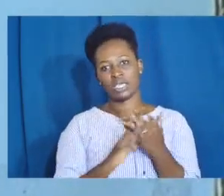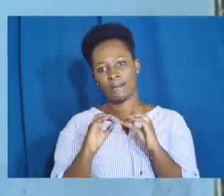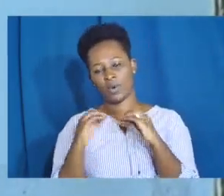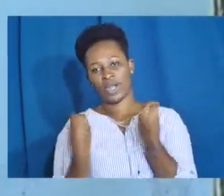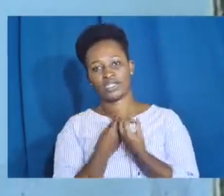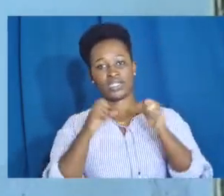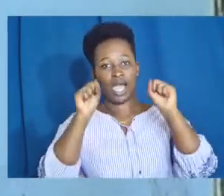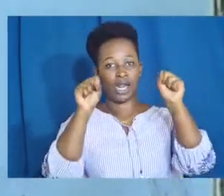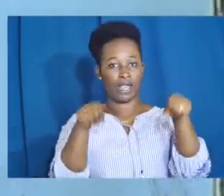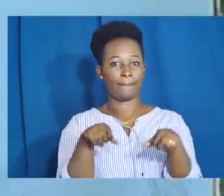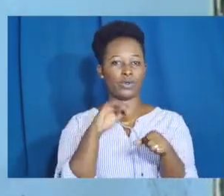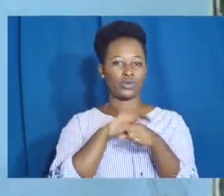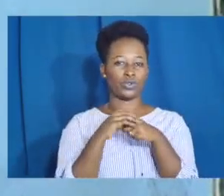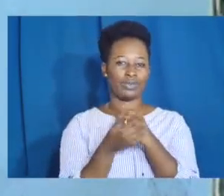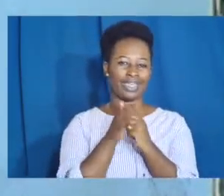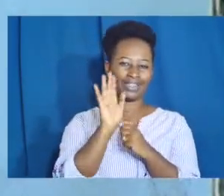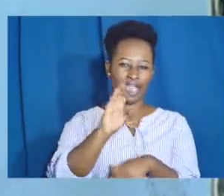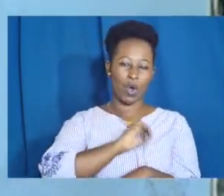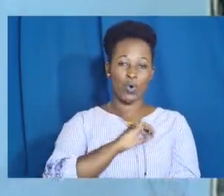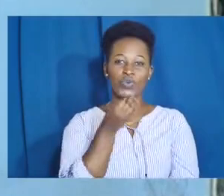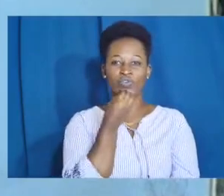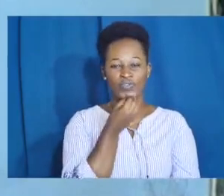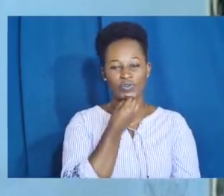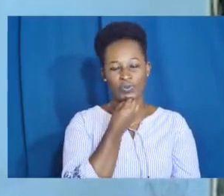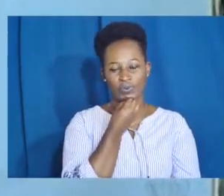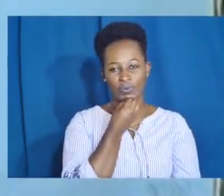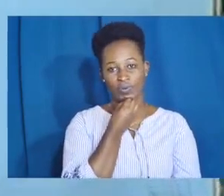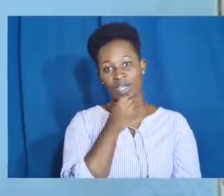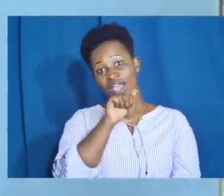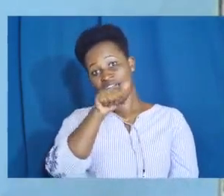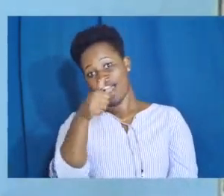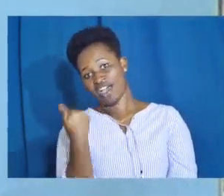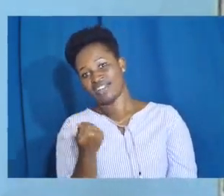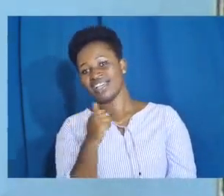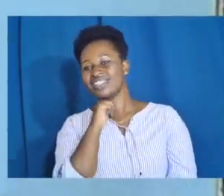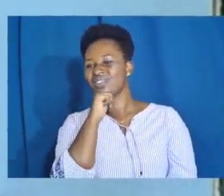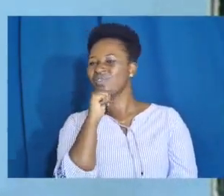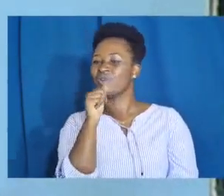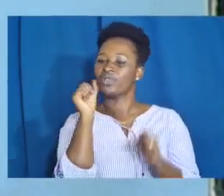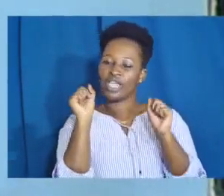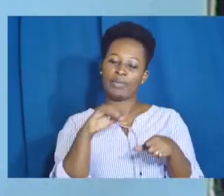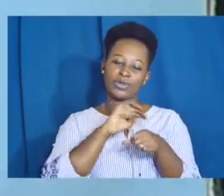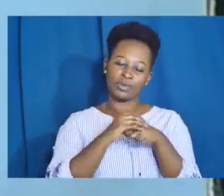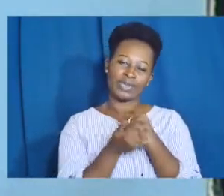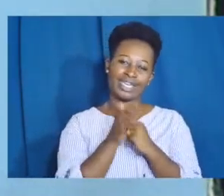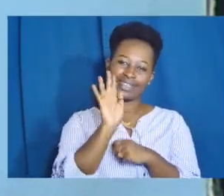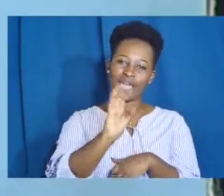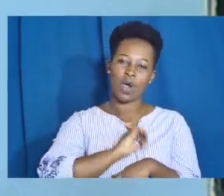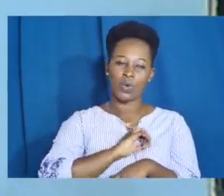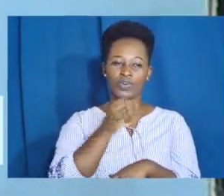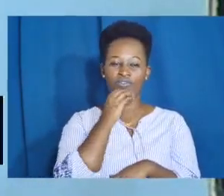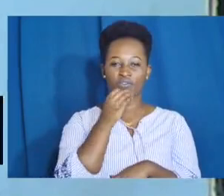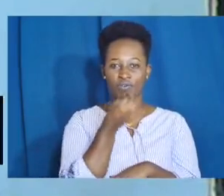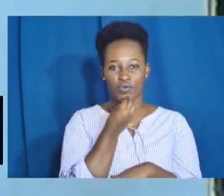are able to make their own food. Others are not able to make their own food. What